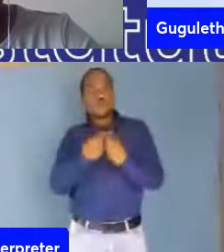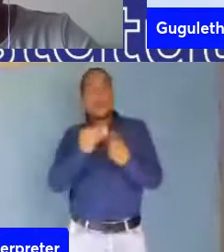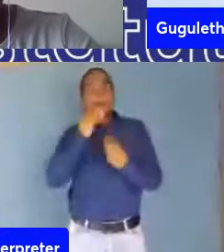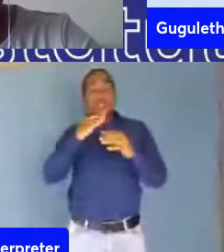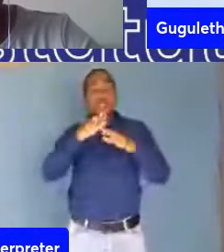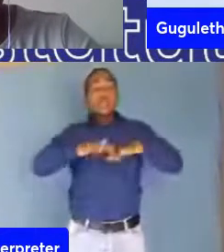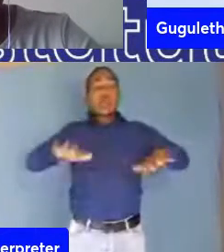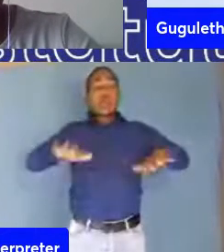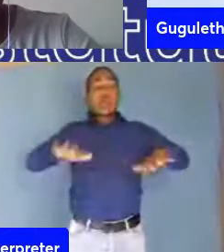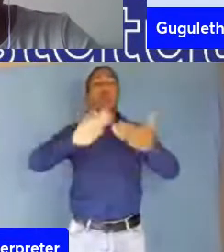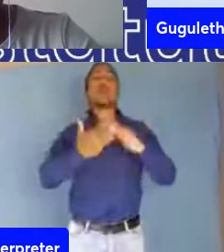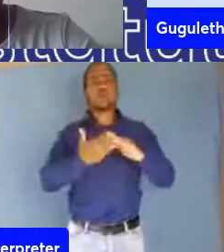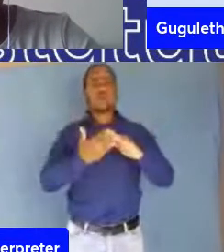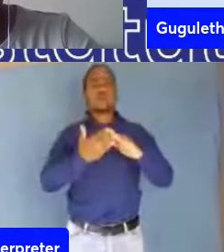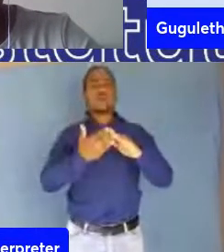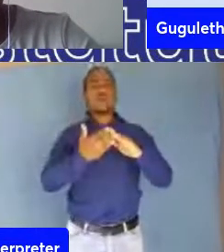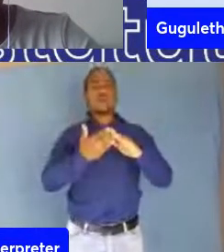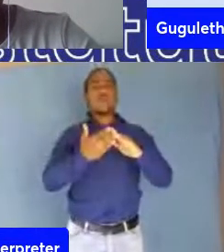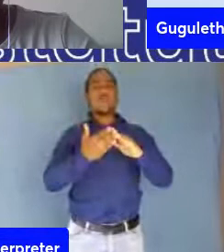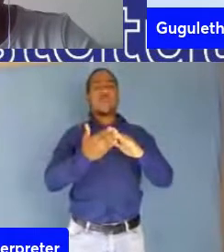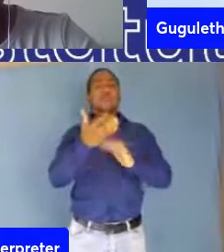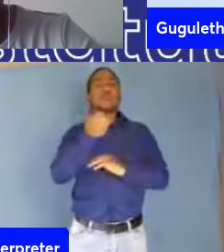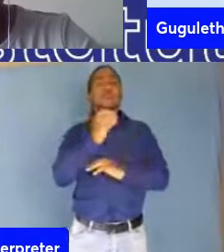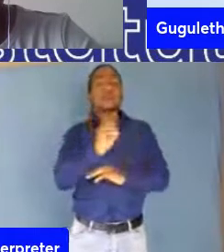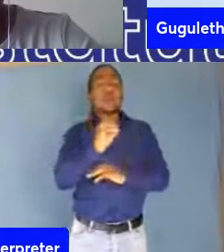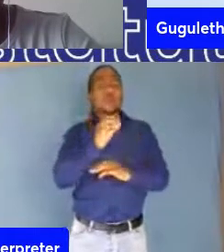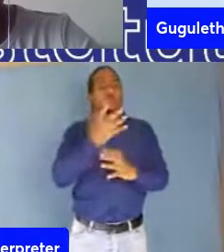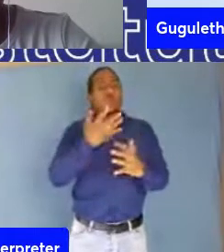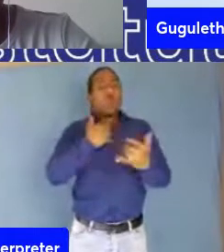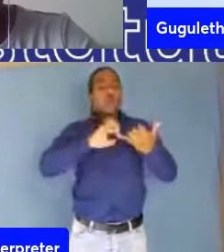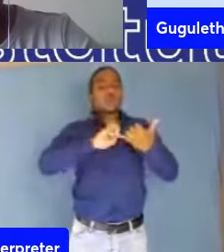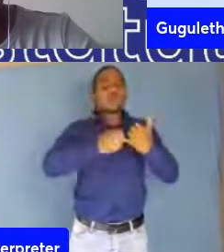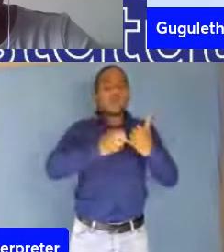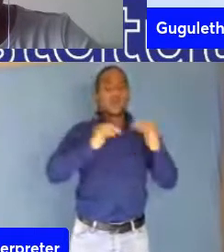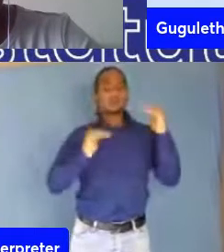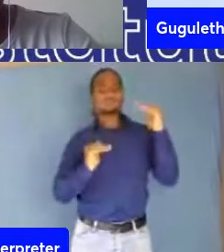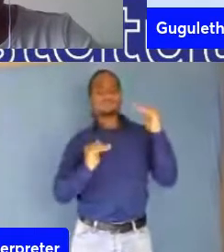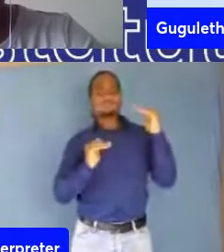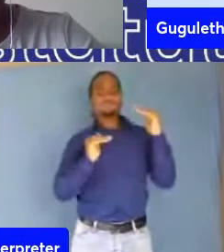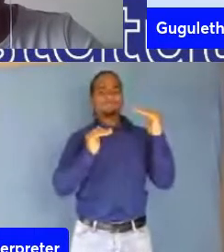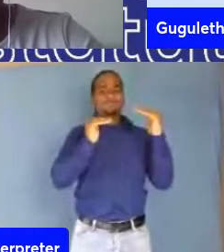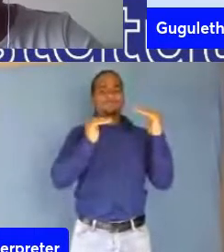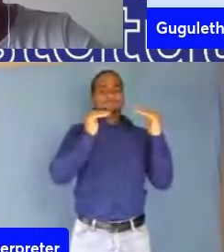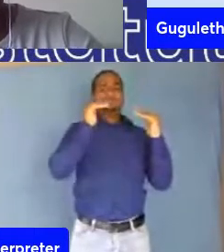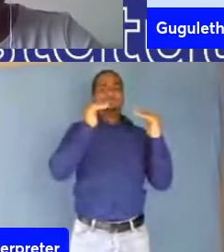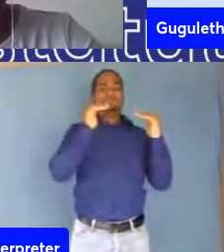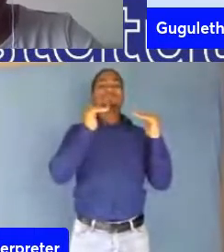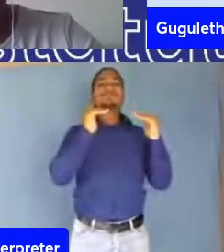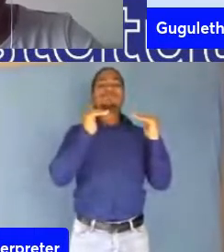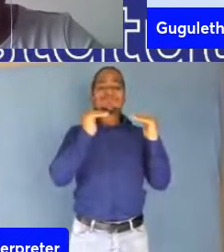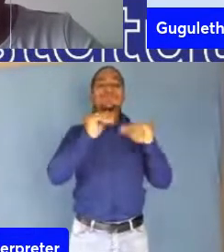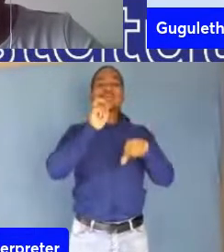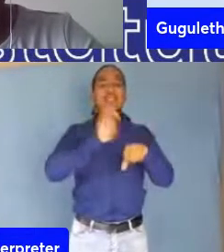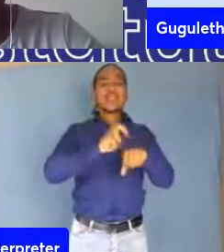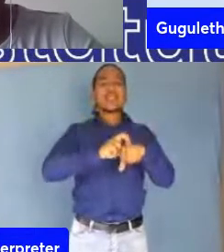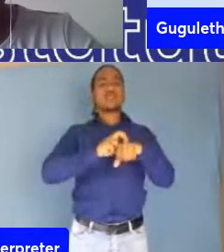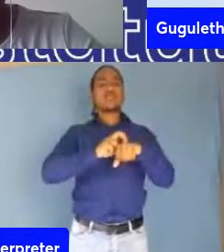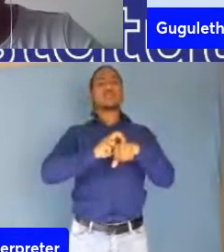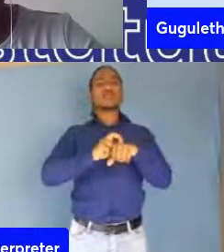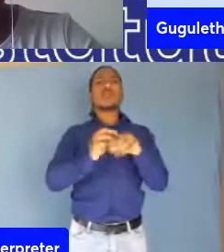trying to find that balance, it would really need us to talk more, to work more,